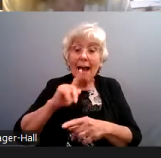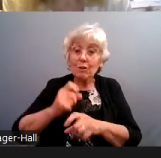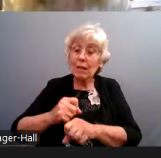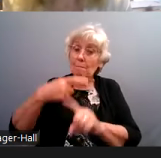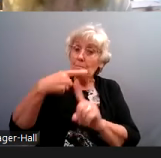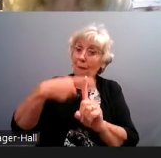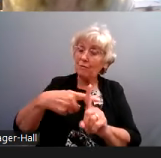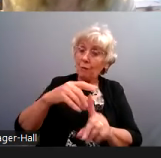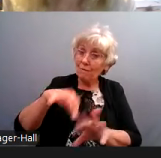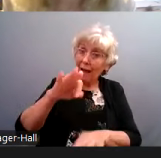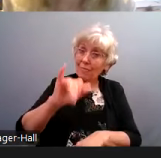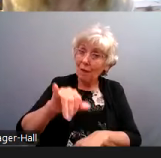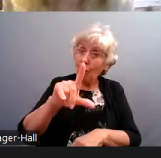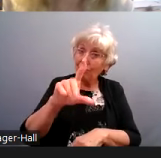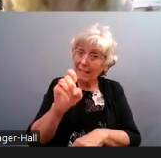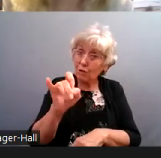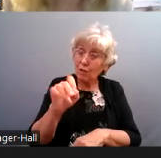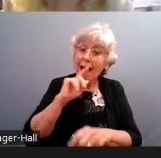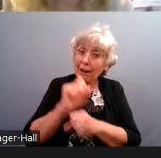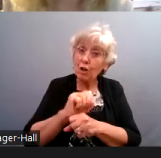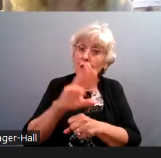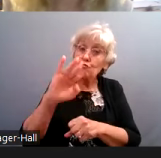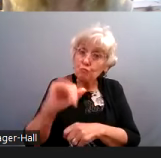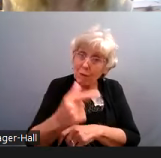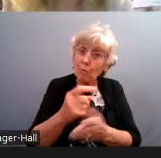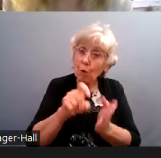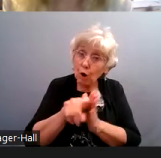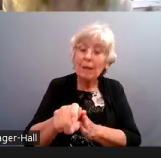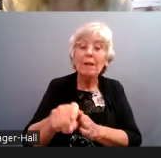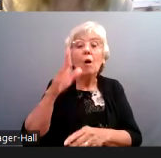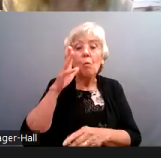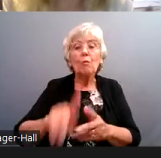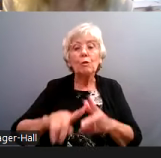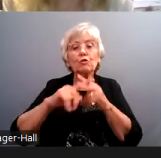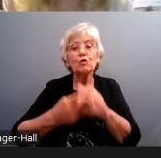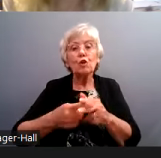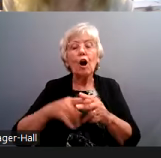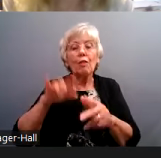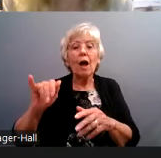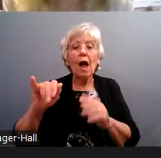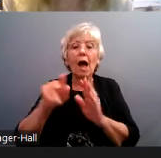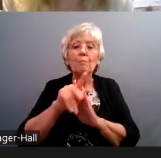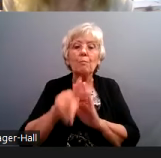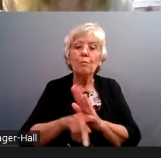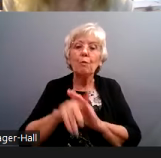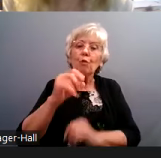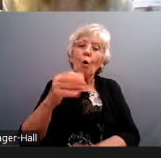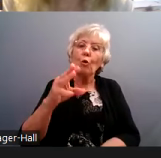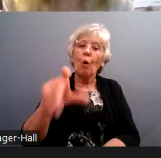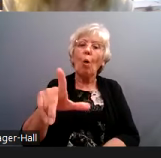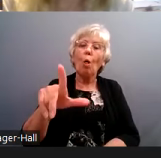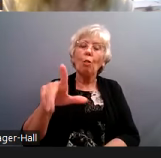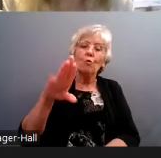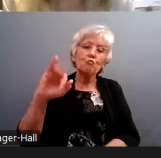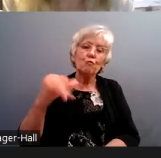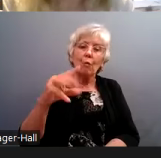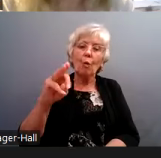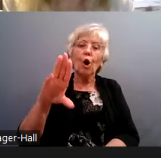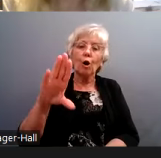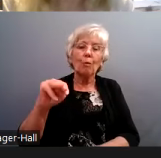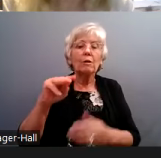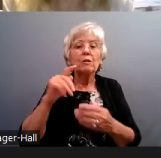ringworm lesions. And then we're going to start them on the ringworm protocol. And then we're